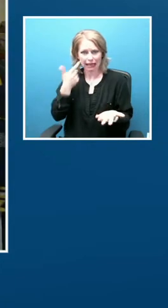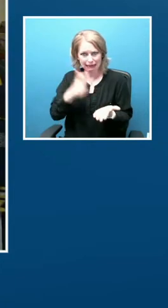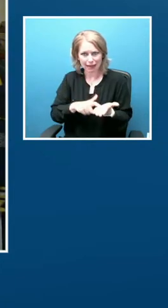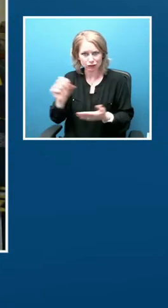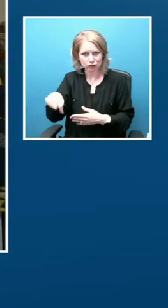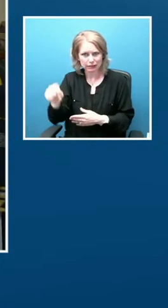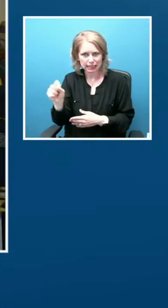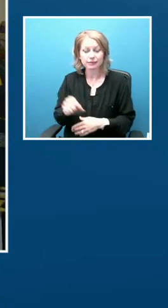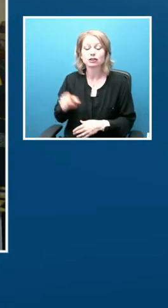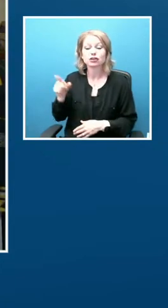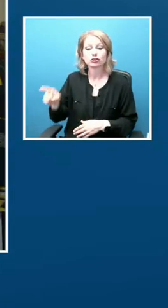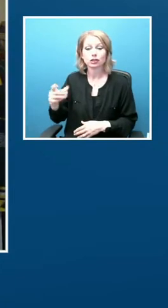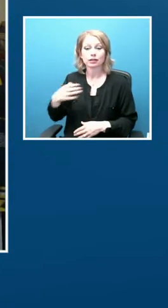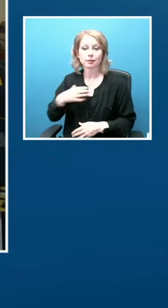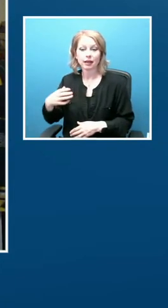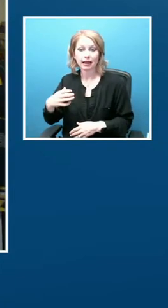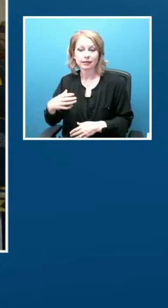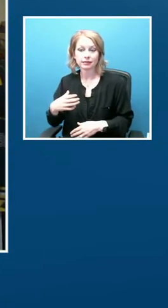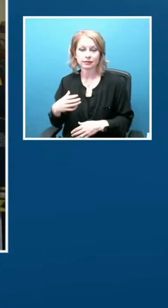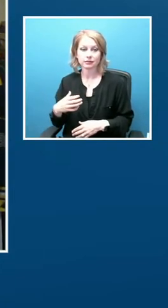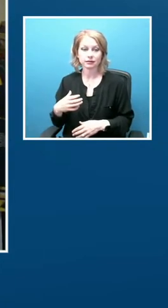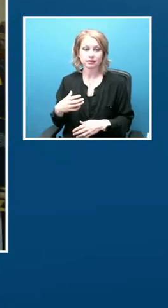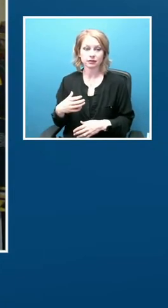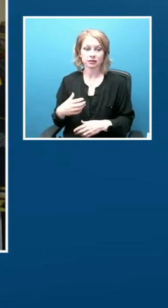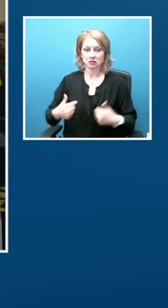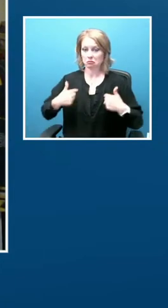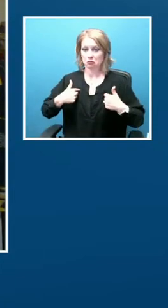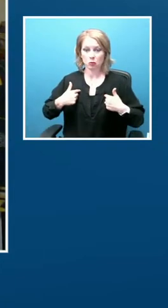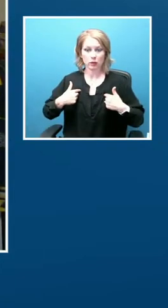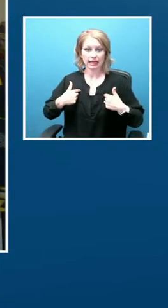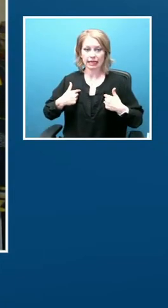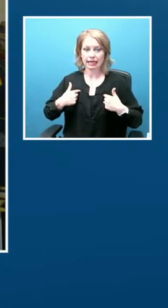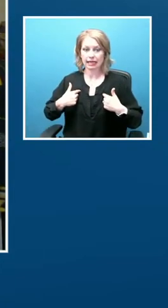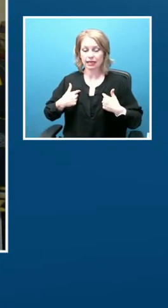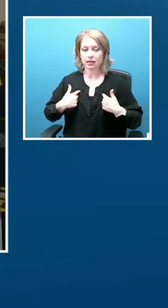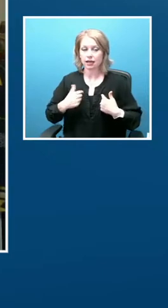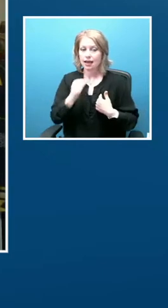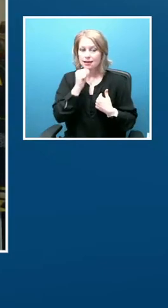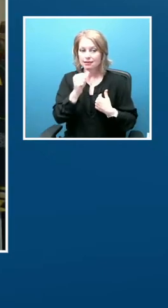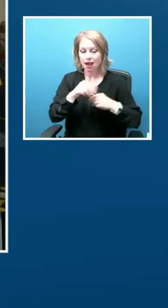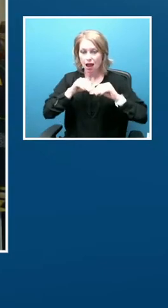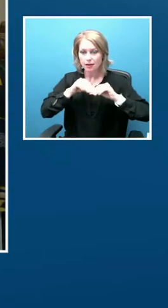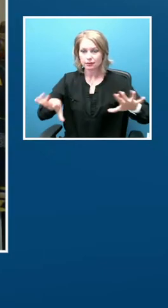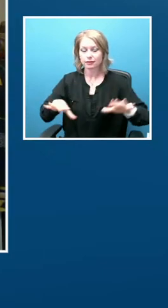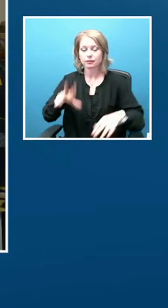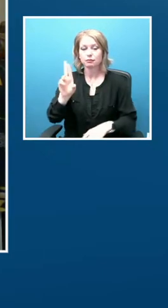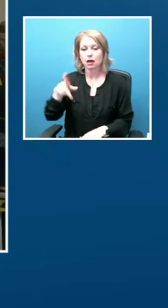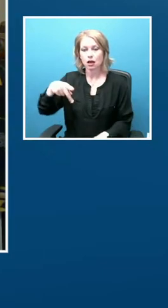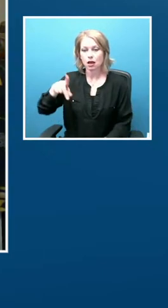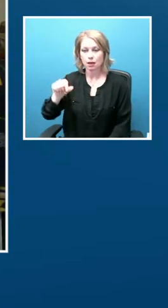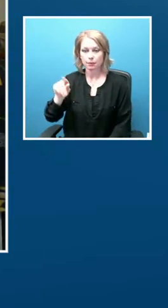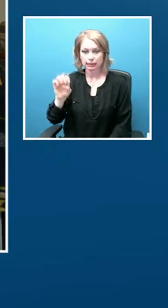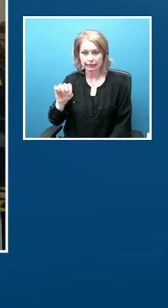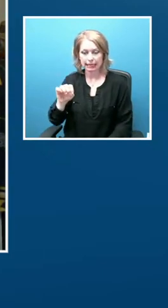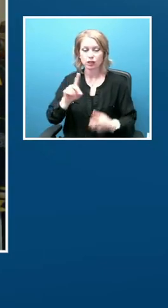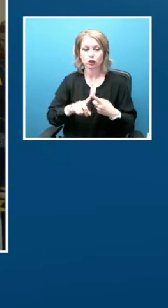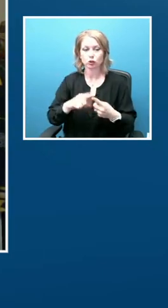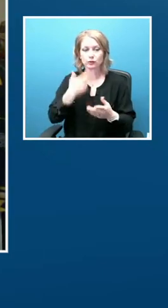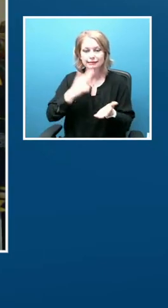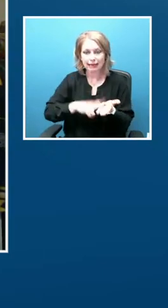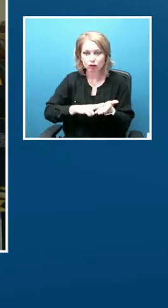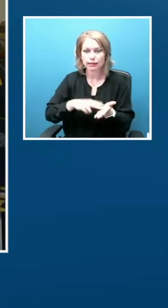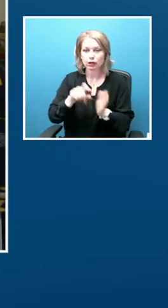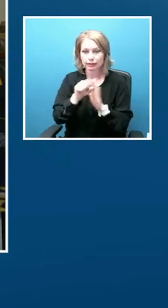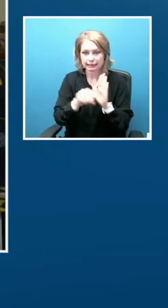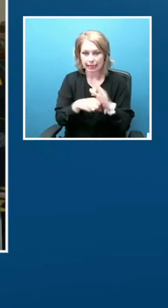Vicker complaint is that we had not sent an updated roster of our members to the Secretary of State's office since our last